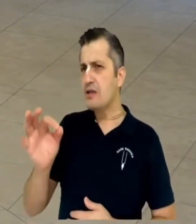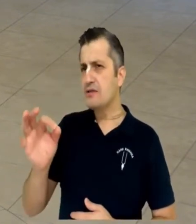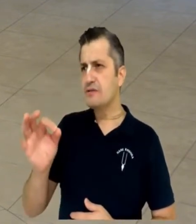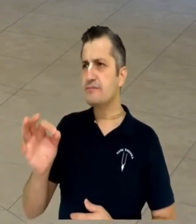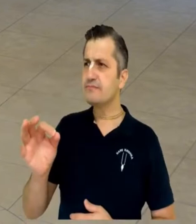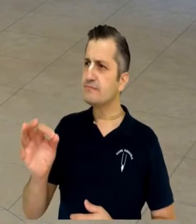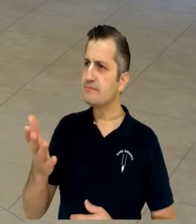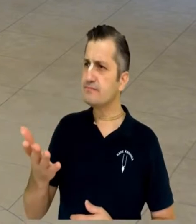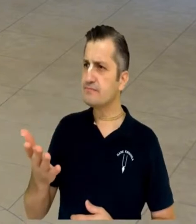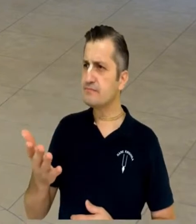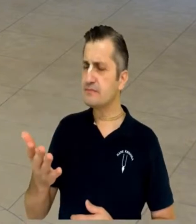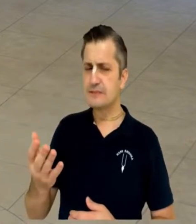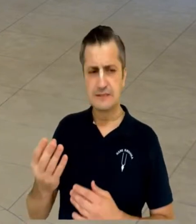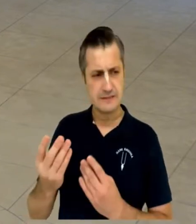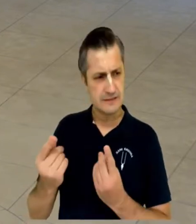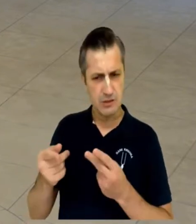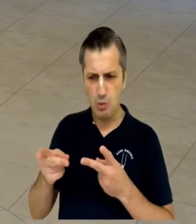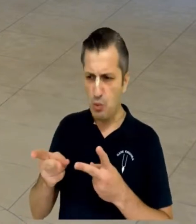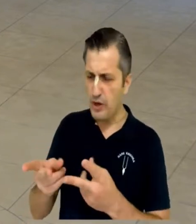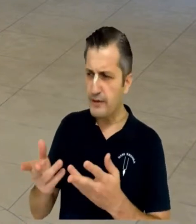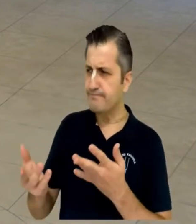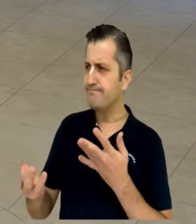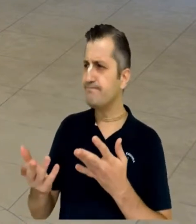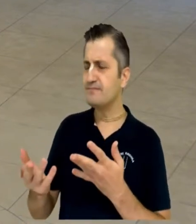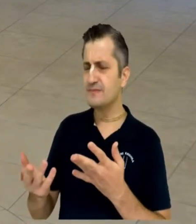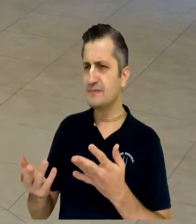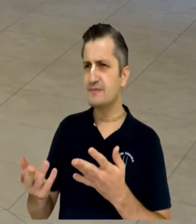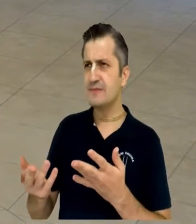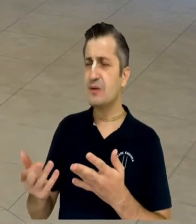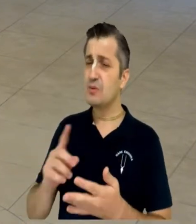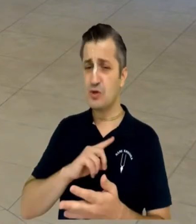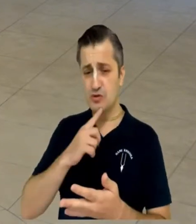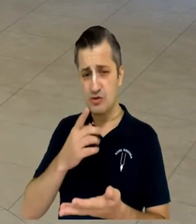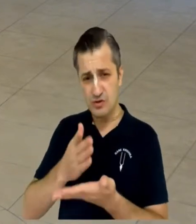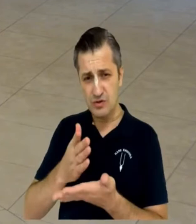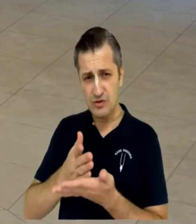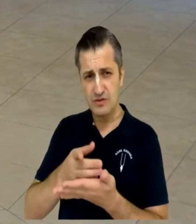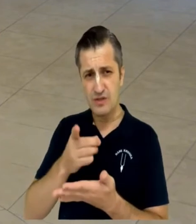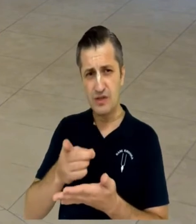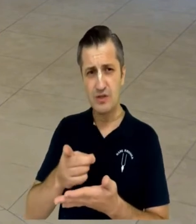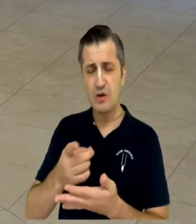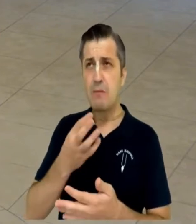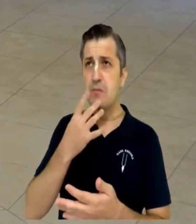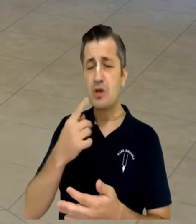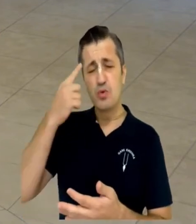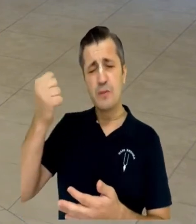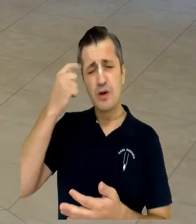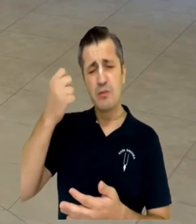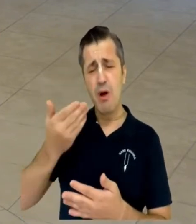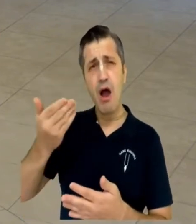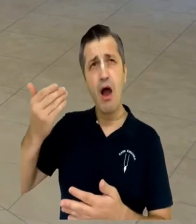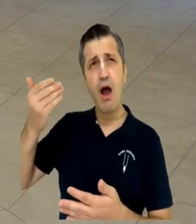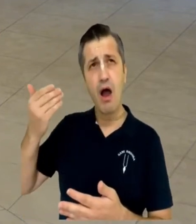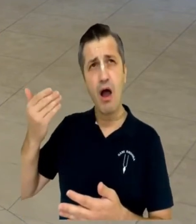is there some way to kind of, because obviously these other things you've said, they kind of recontextualize these mistakes. Like now you can grow and